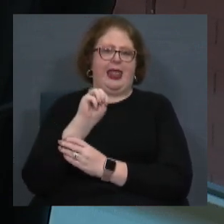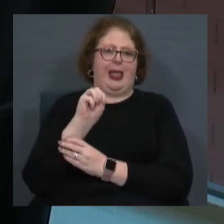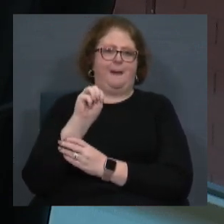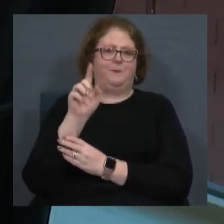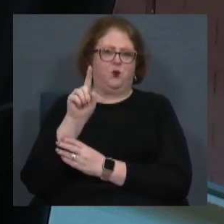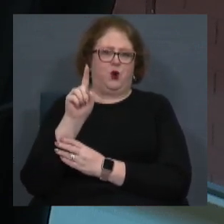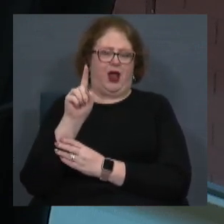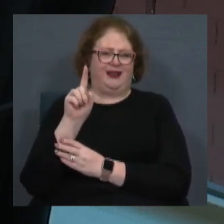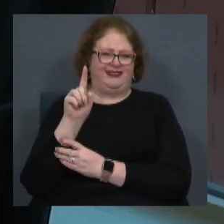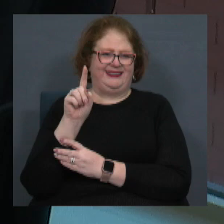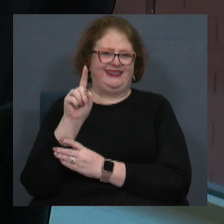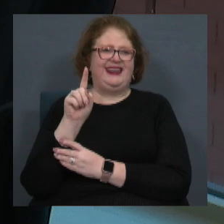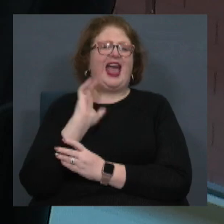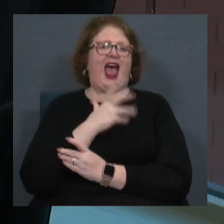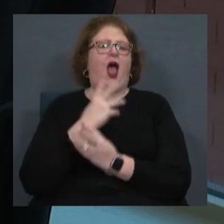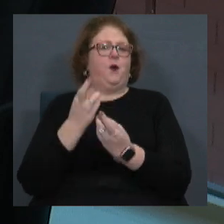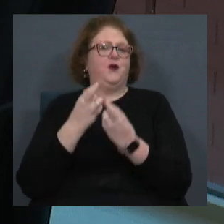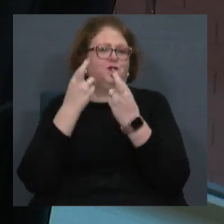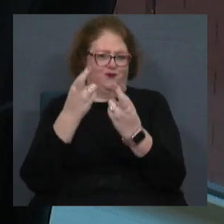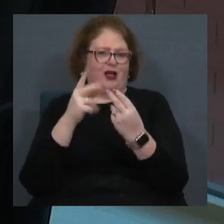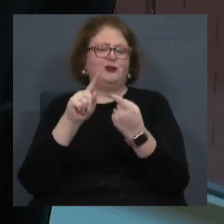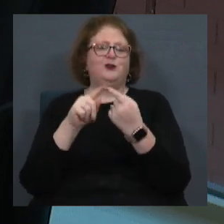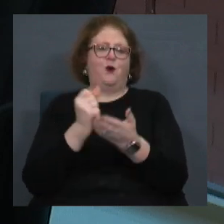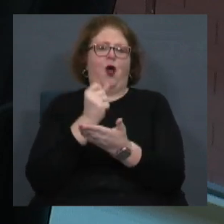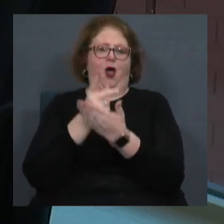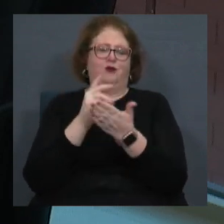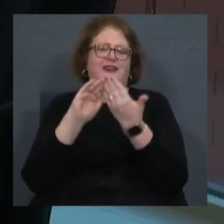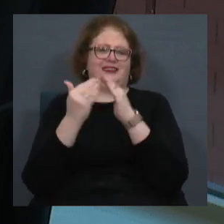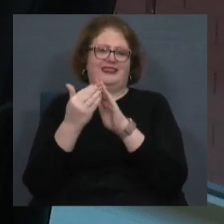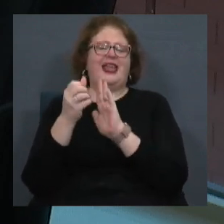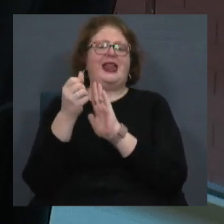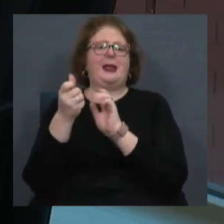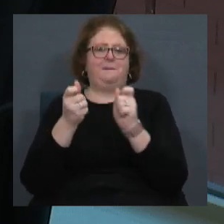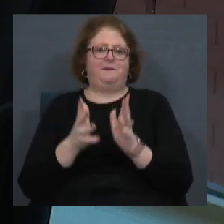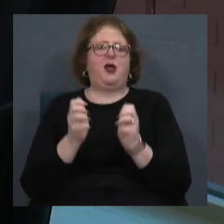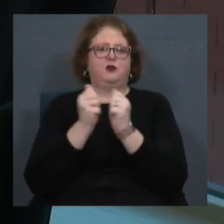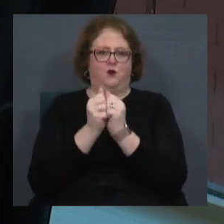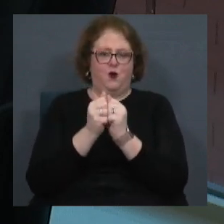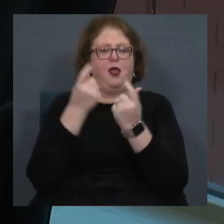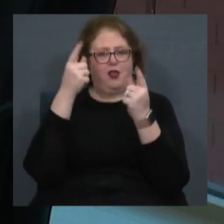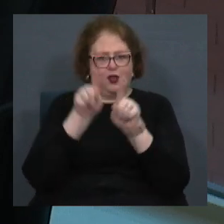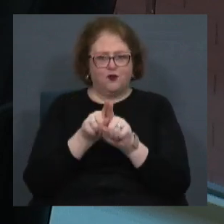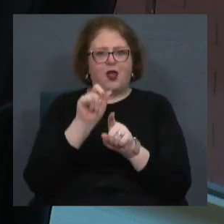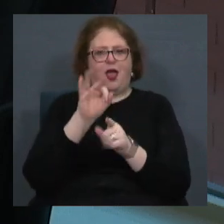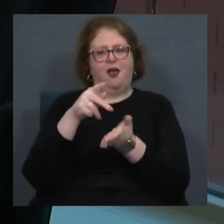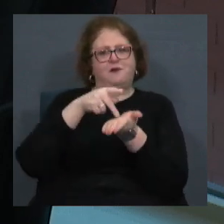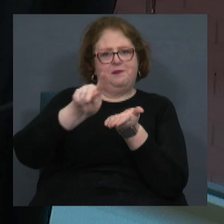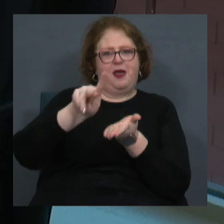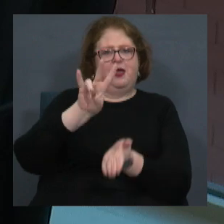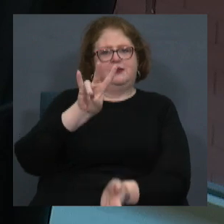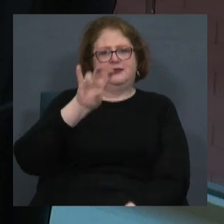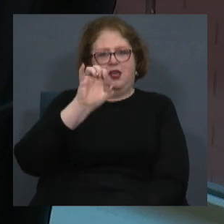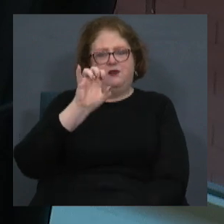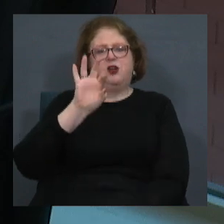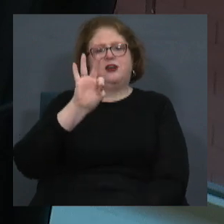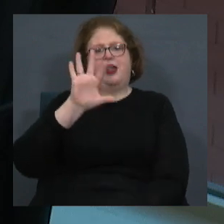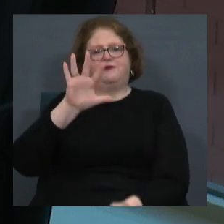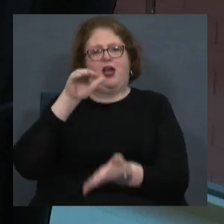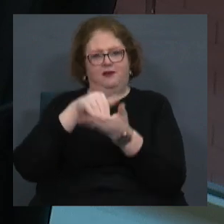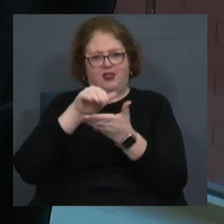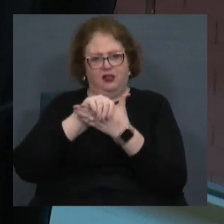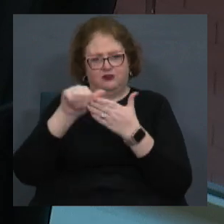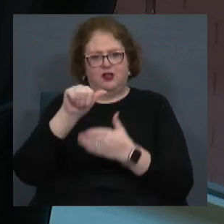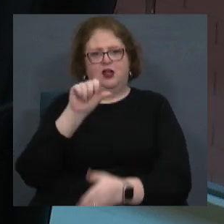I'm sorry, one more. A resolution to authorize the city manager to enter into a settlement agreement which includes a payment of $795,000 to Susan